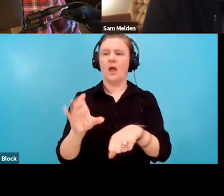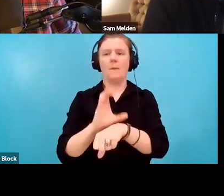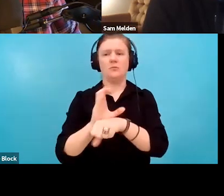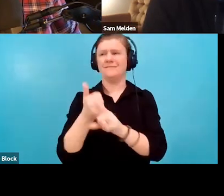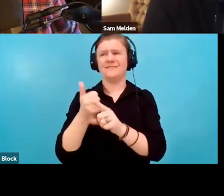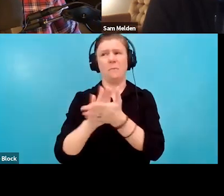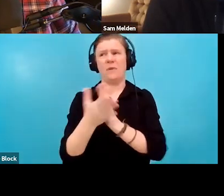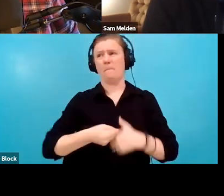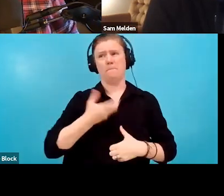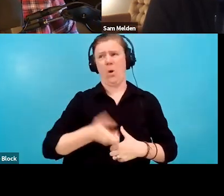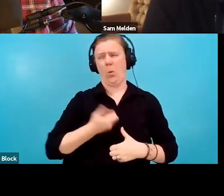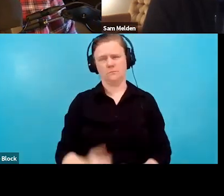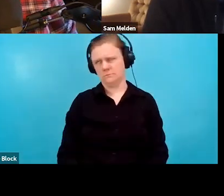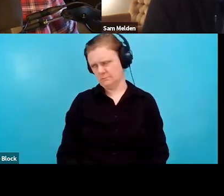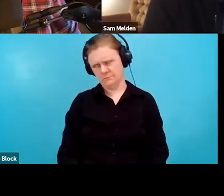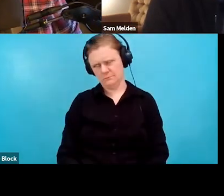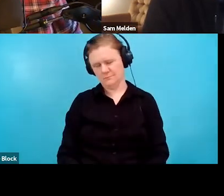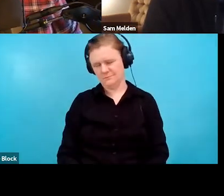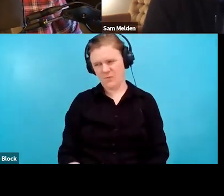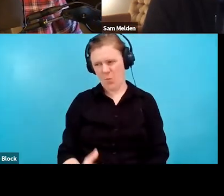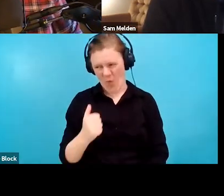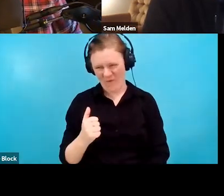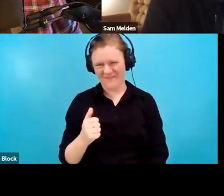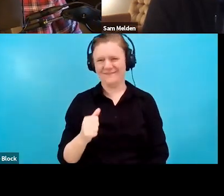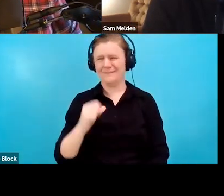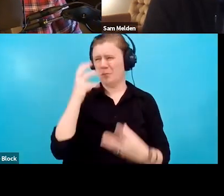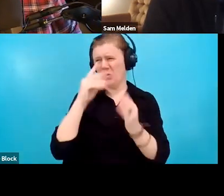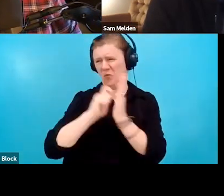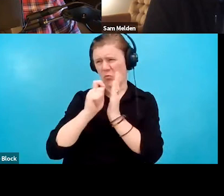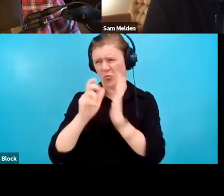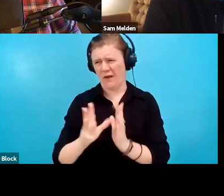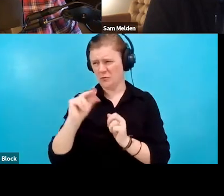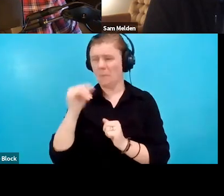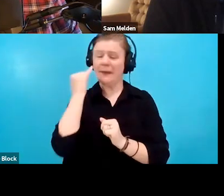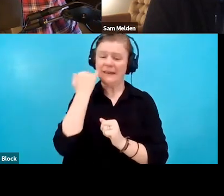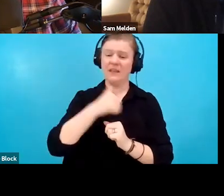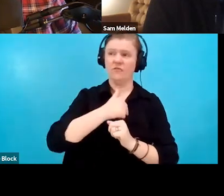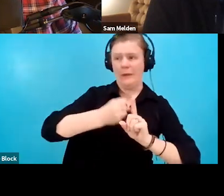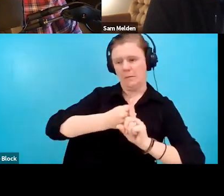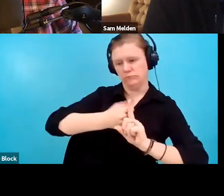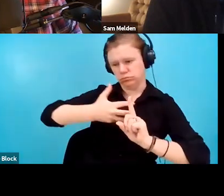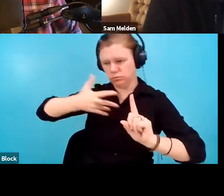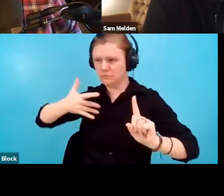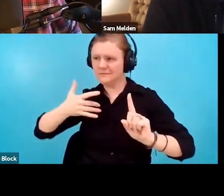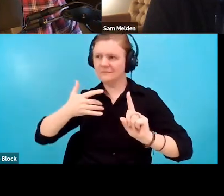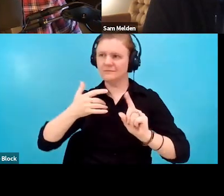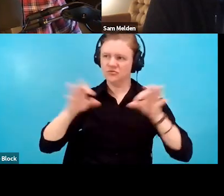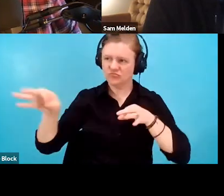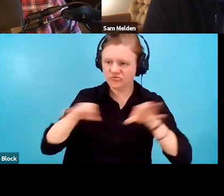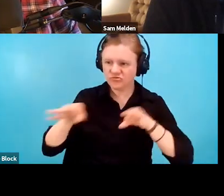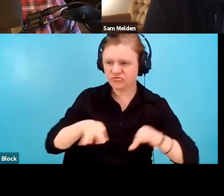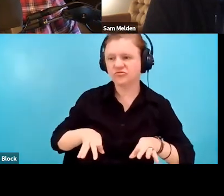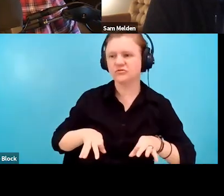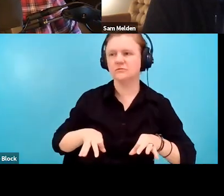poets, right, or to be excellent writers, but perhaps by conveying a little bit more mood, you're certainly helping